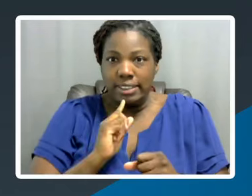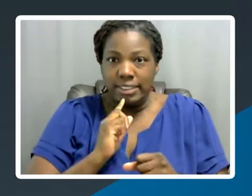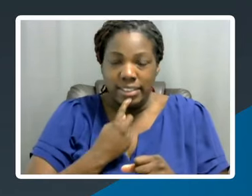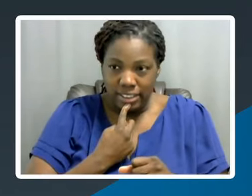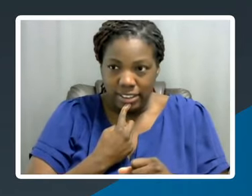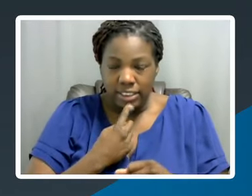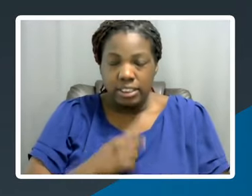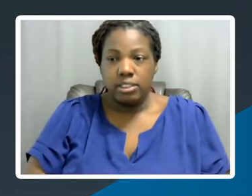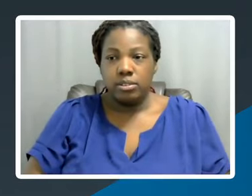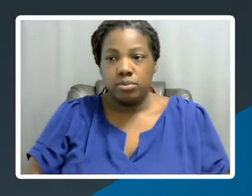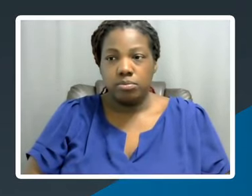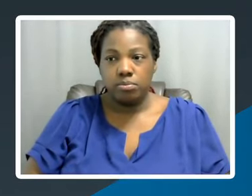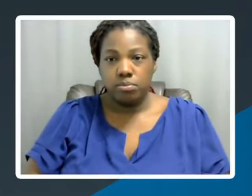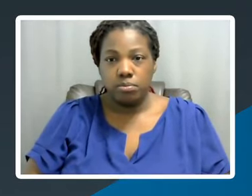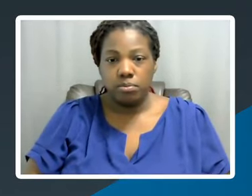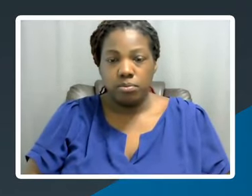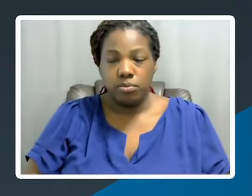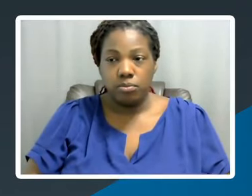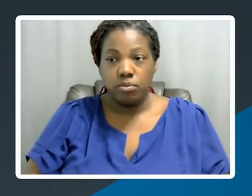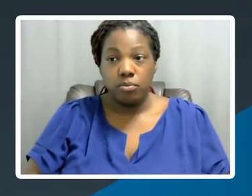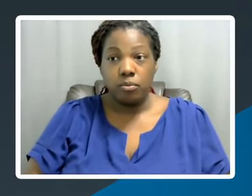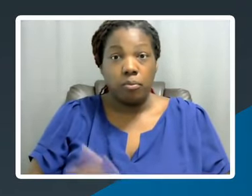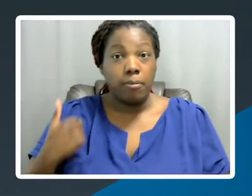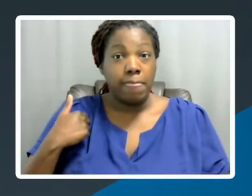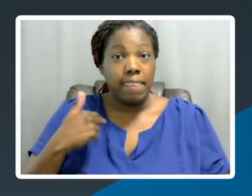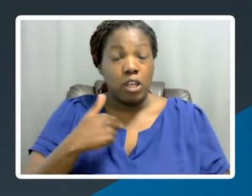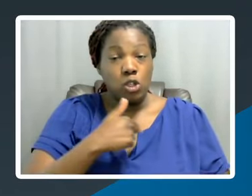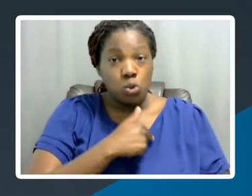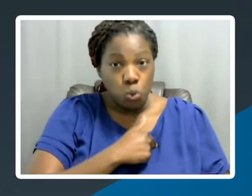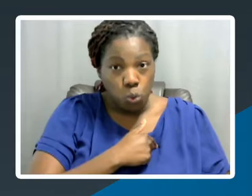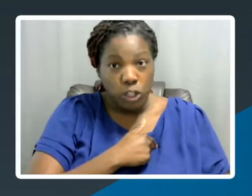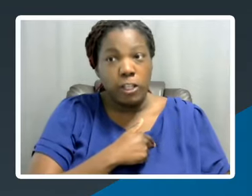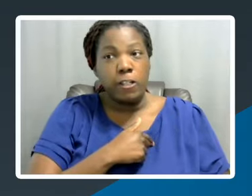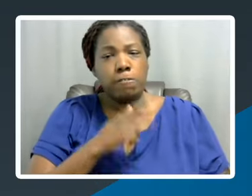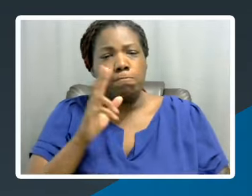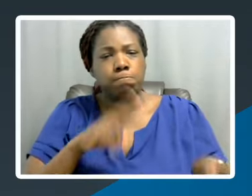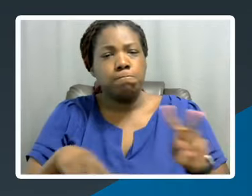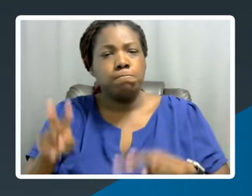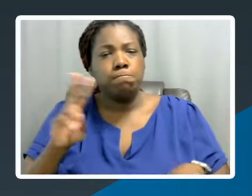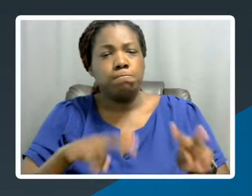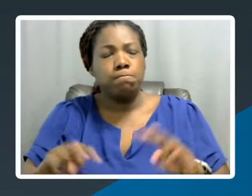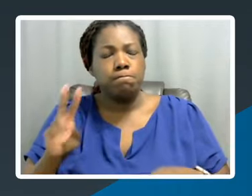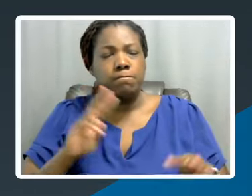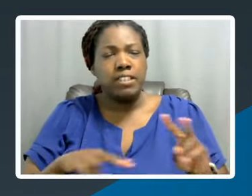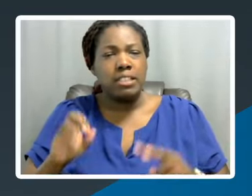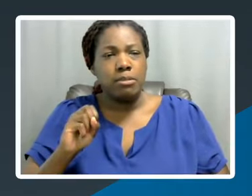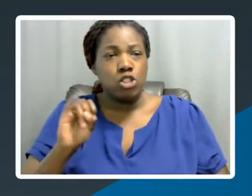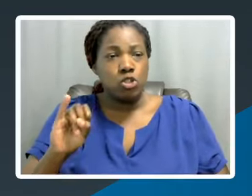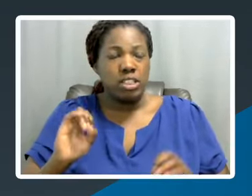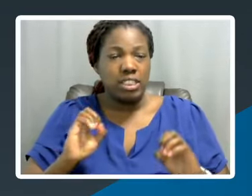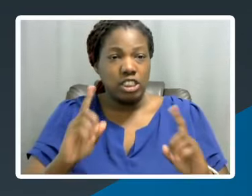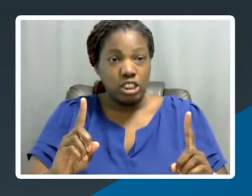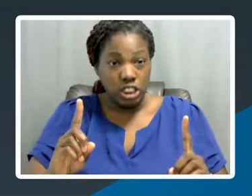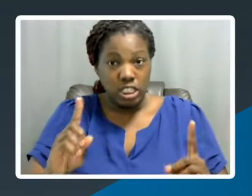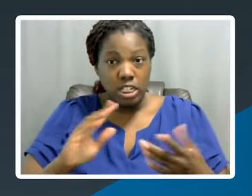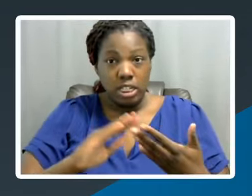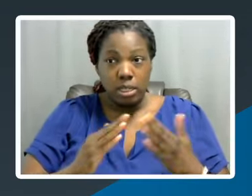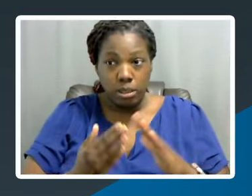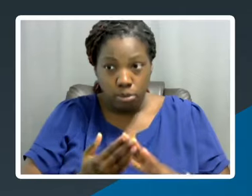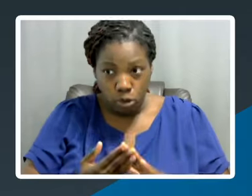slide. As we look at Smithsonian Education, our community has come together to define our